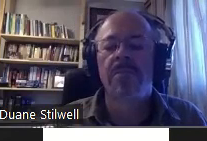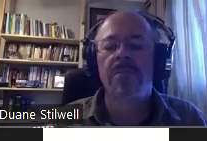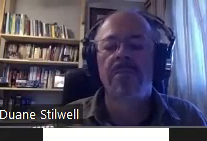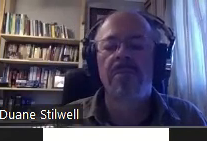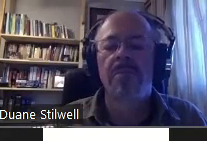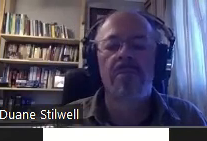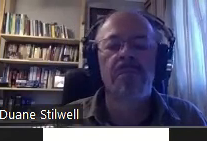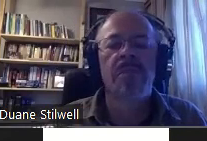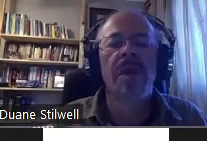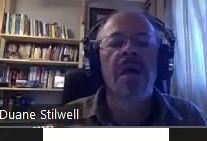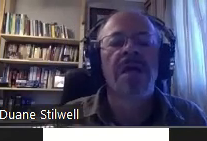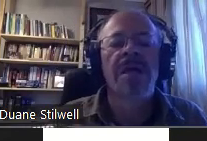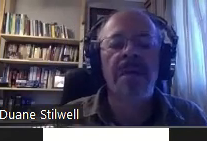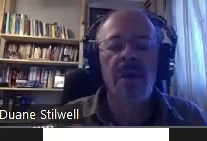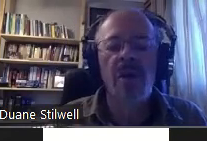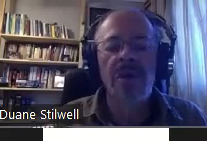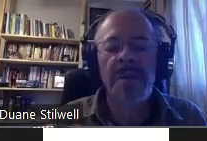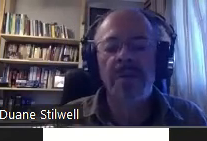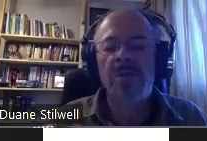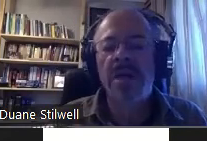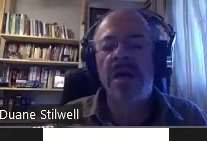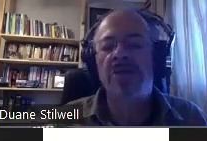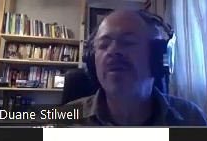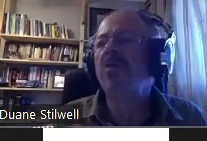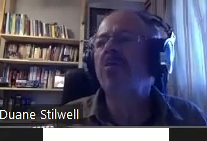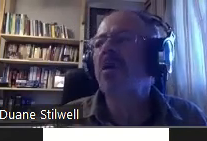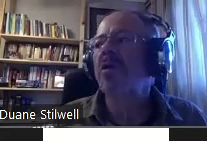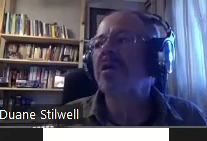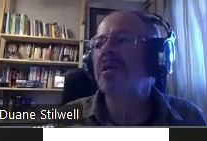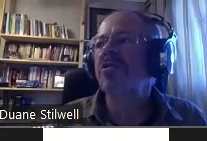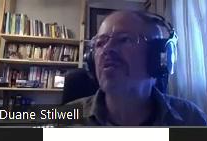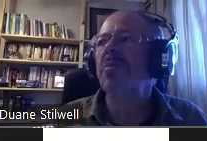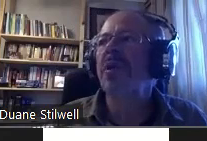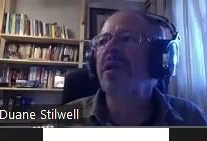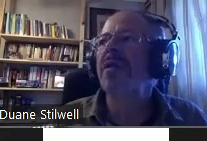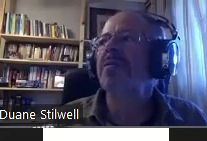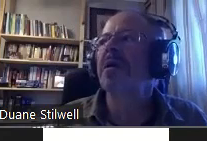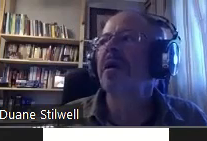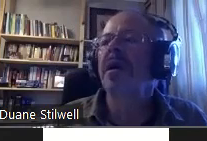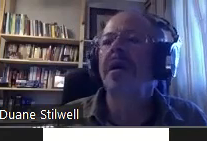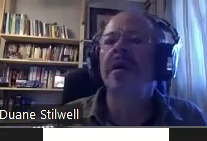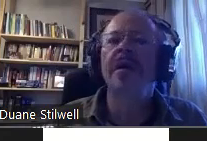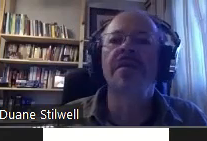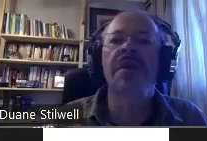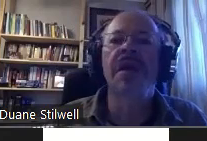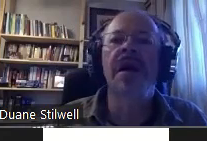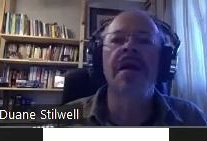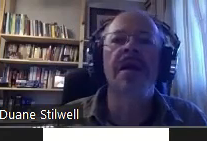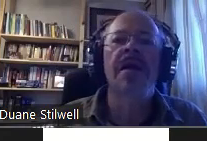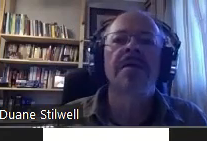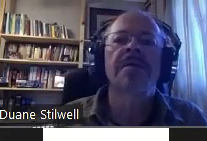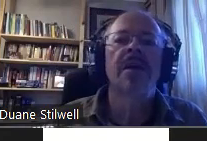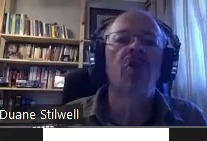Looks like we also have a question. How does an organization make themselves available and identified as a